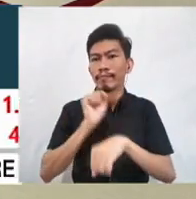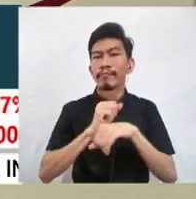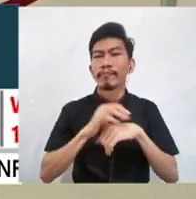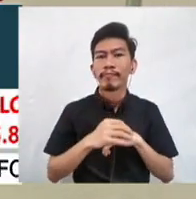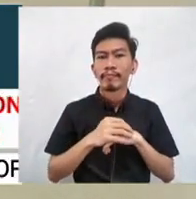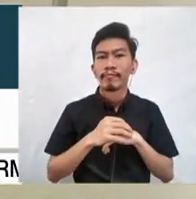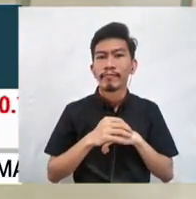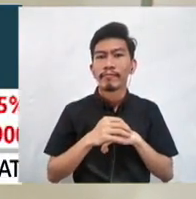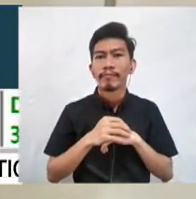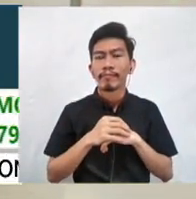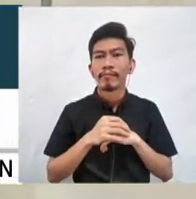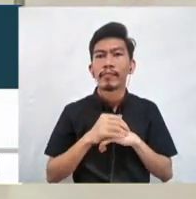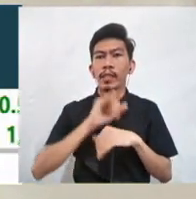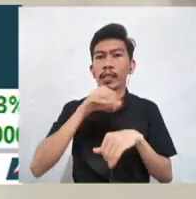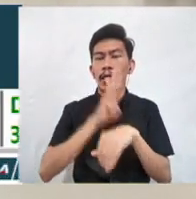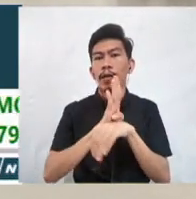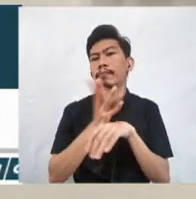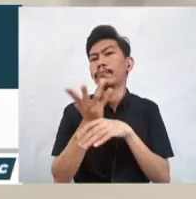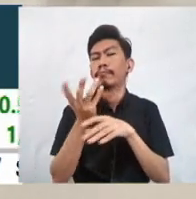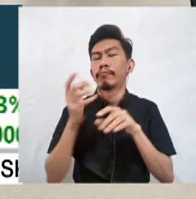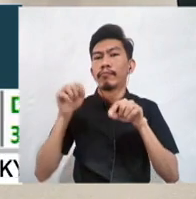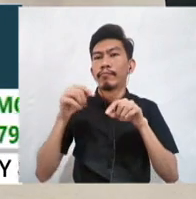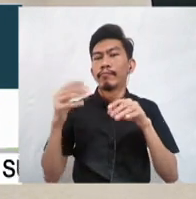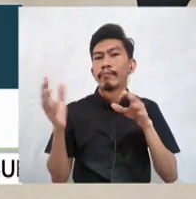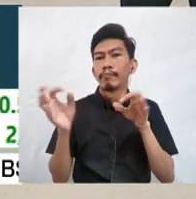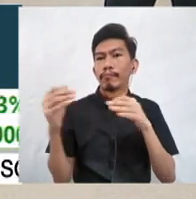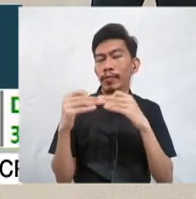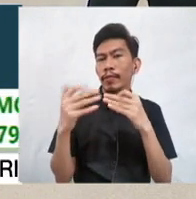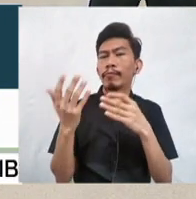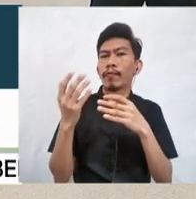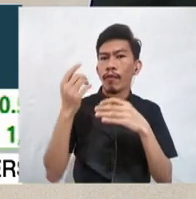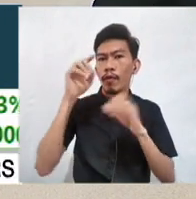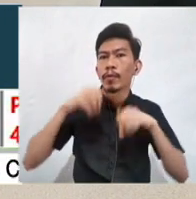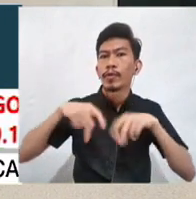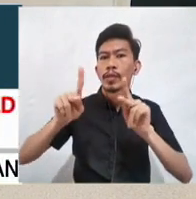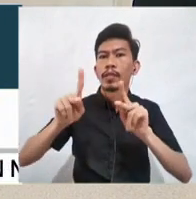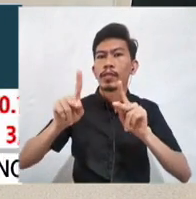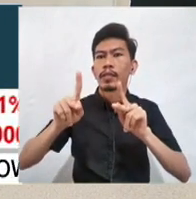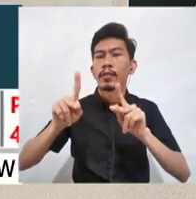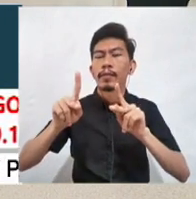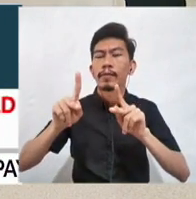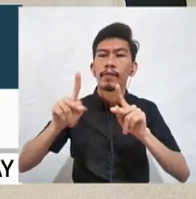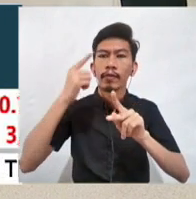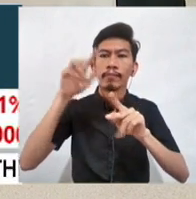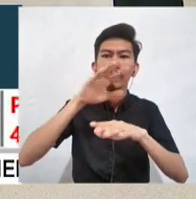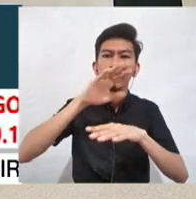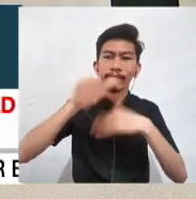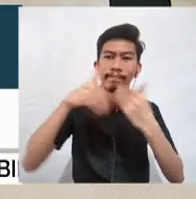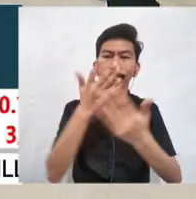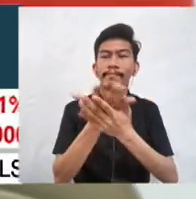this job expo aims to give job opportunities to all who